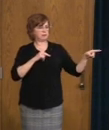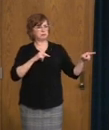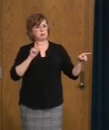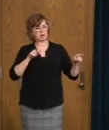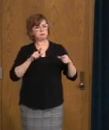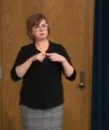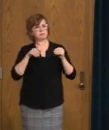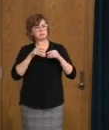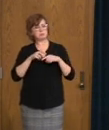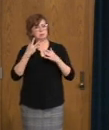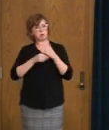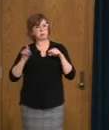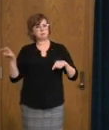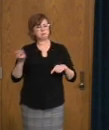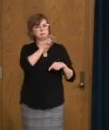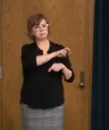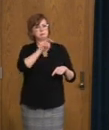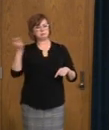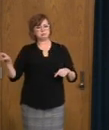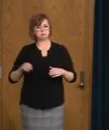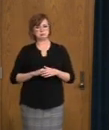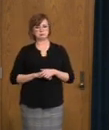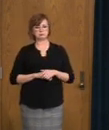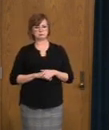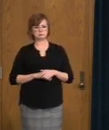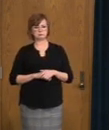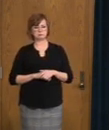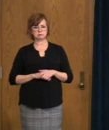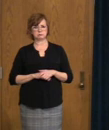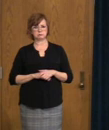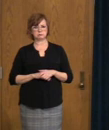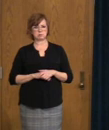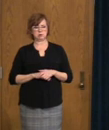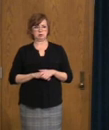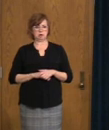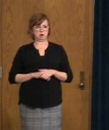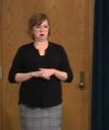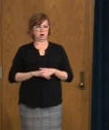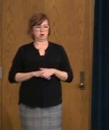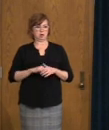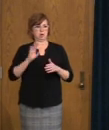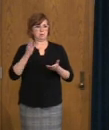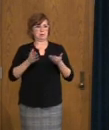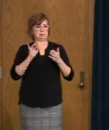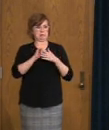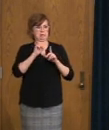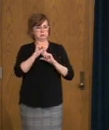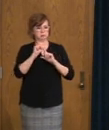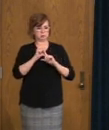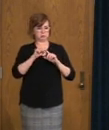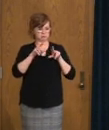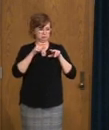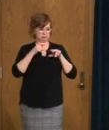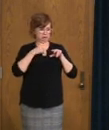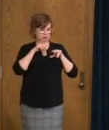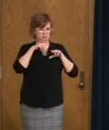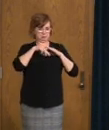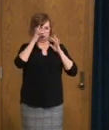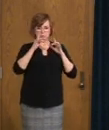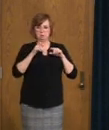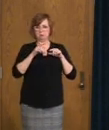plan. I could see how that would be concerning for a patient to know that there was a COVID patient on their ward, but there